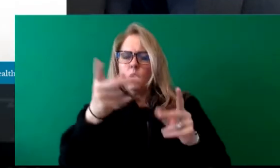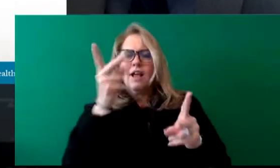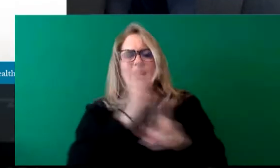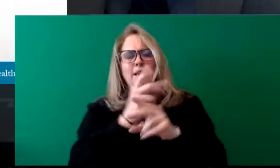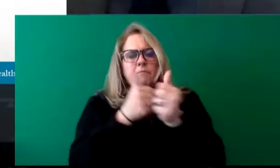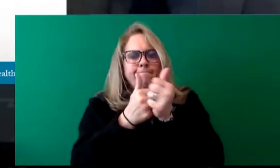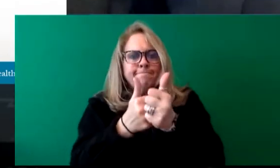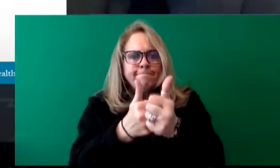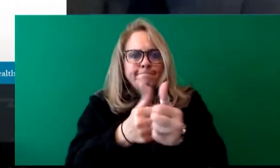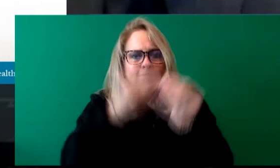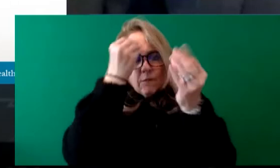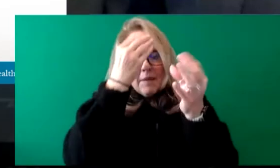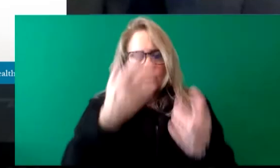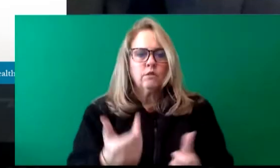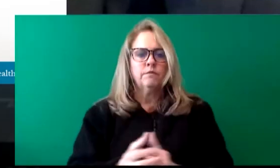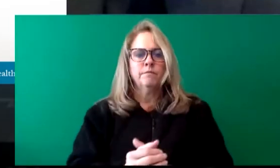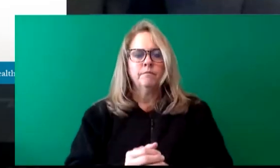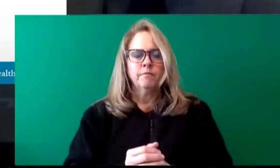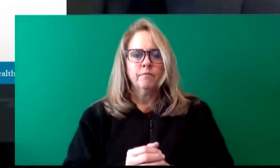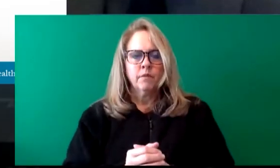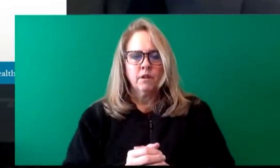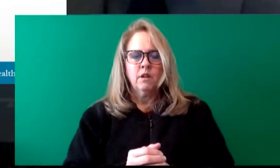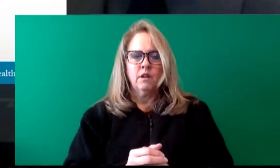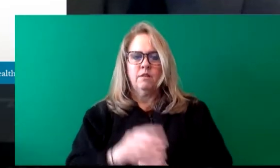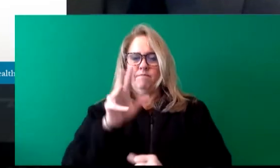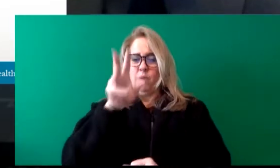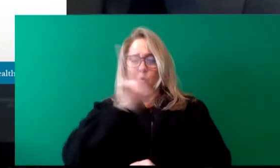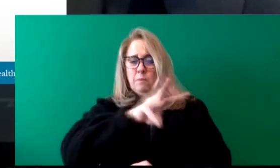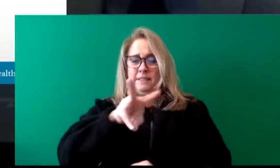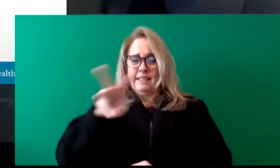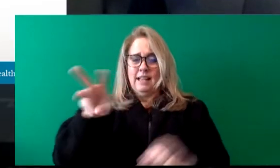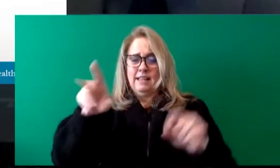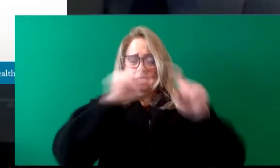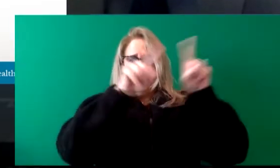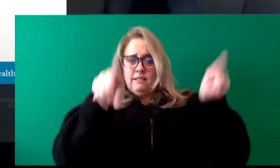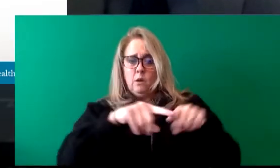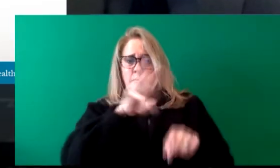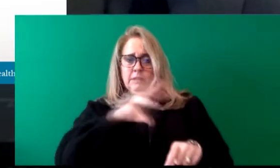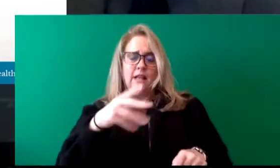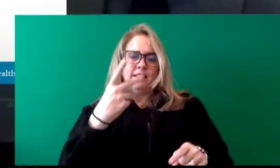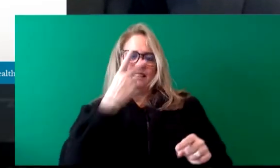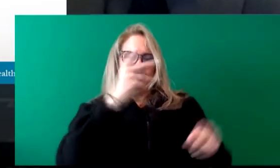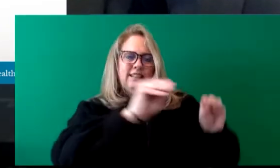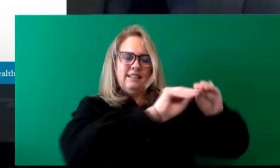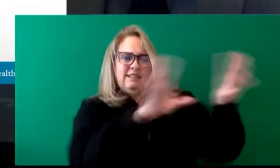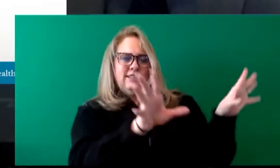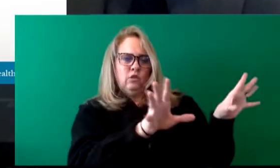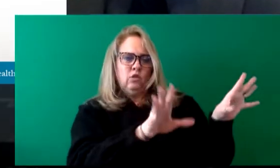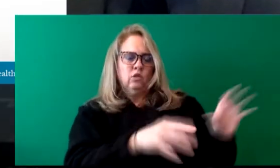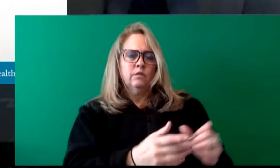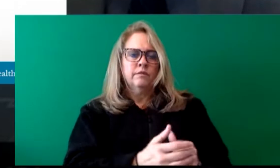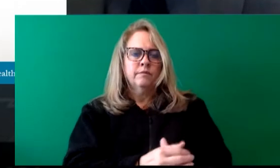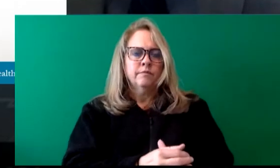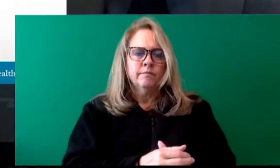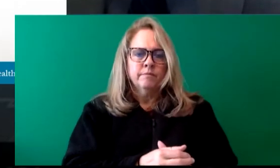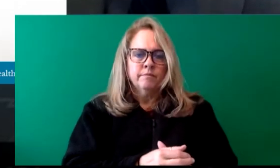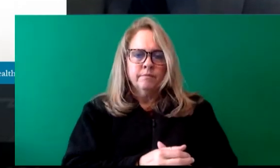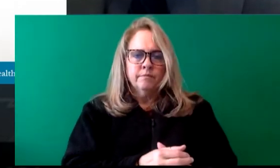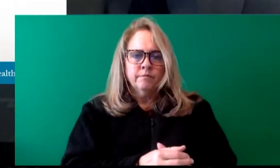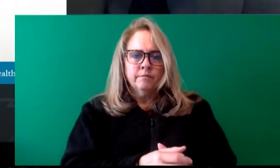dashboards. Sometimes we are not able to deliver on those because either the metric is not available to us or it's not a